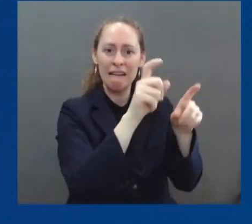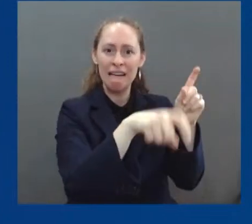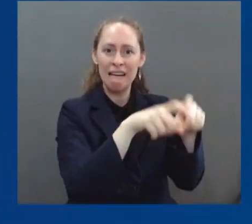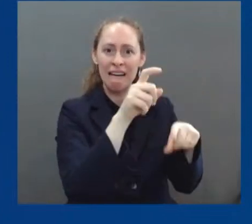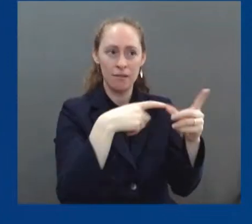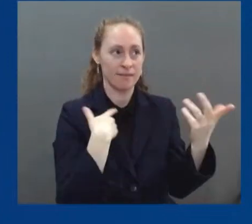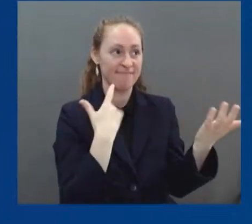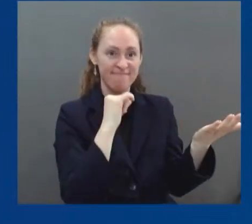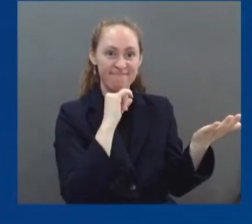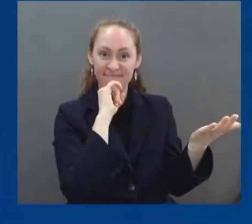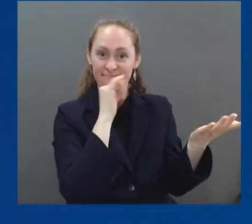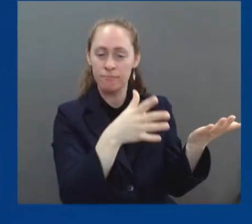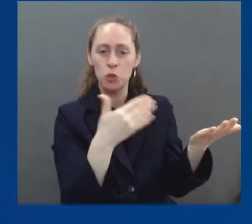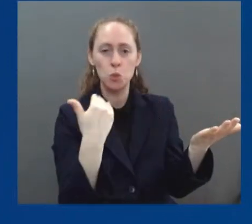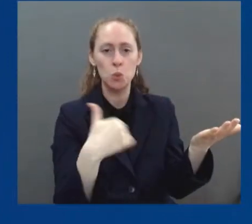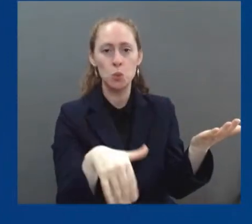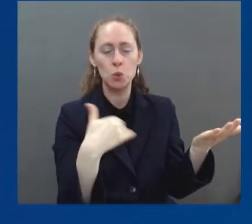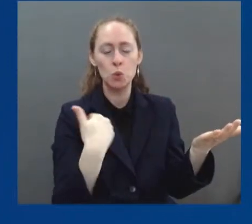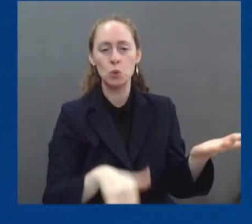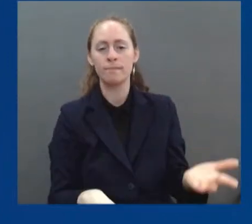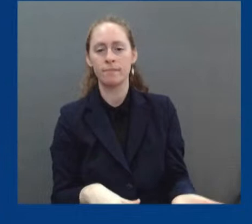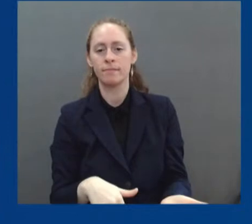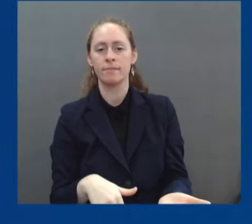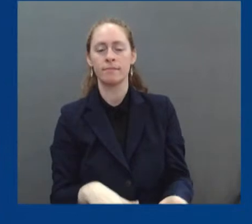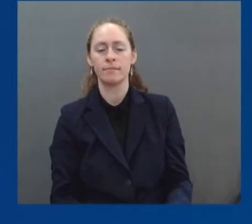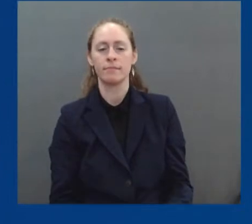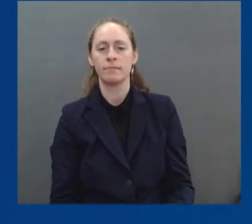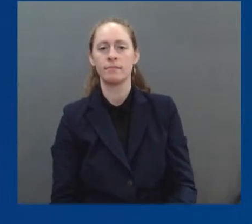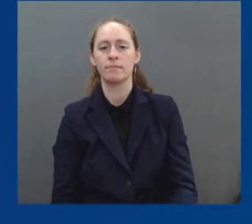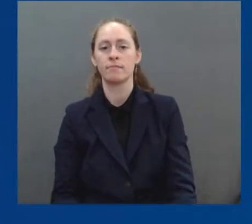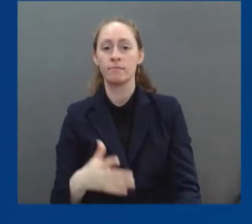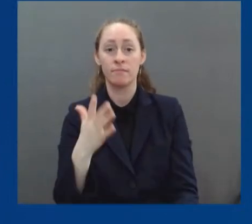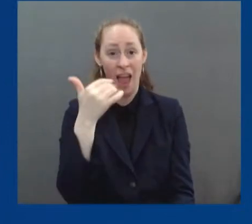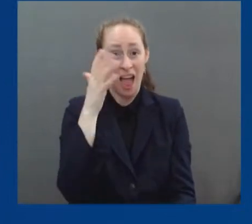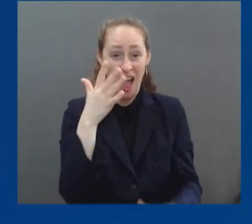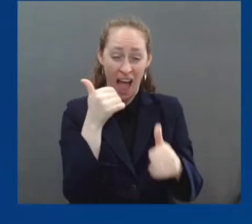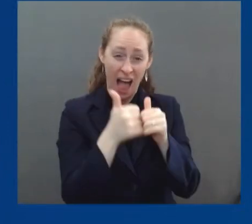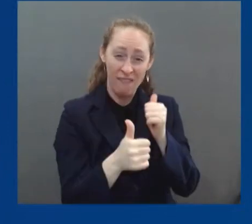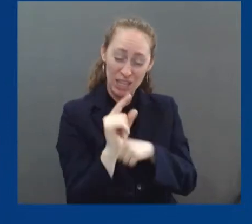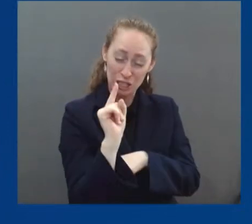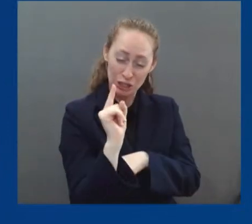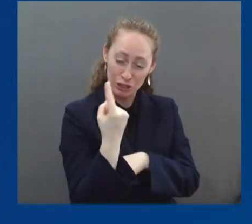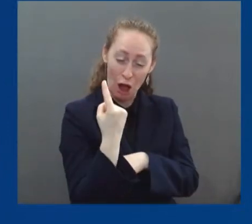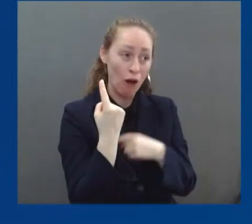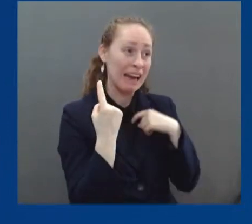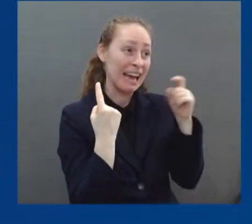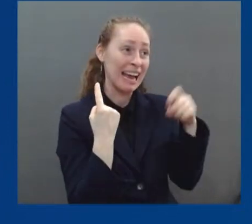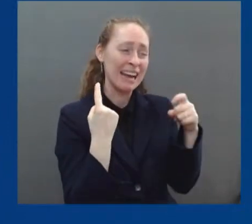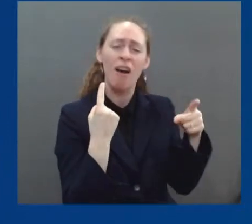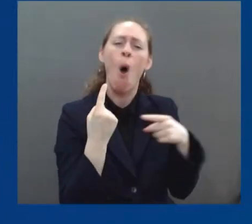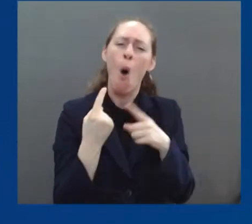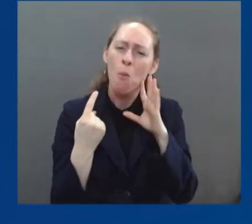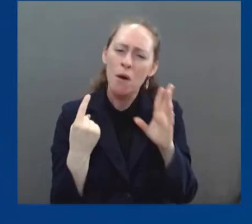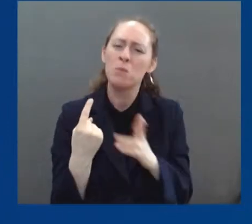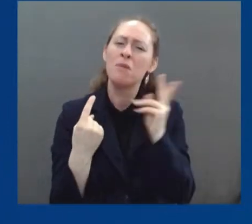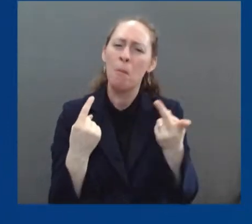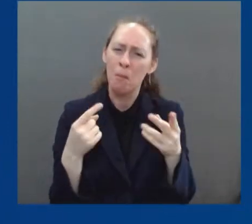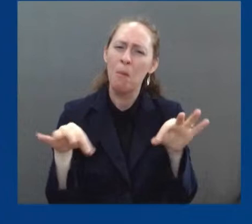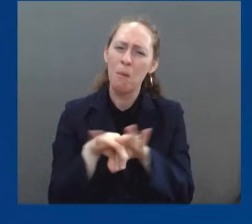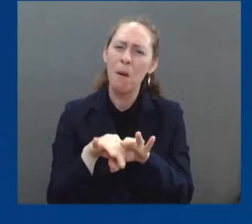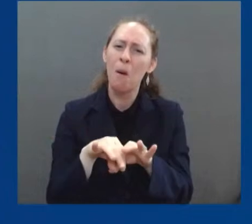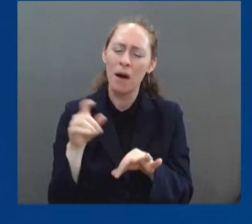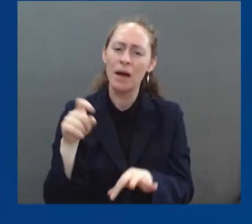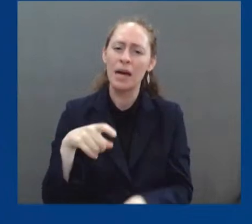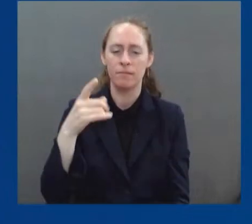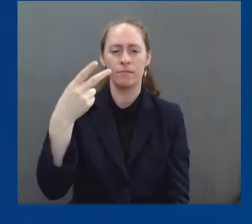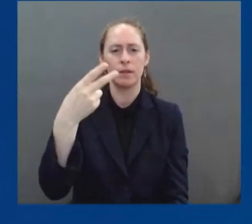our domestic and global response. HHS, under the Secretary, will work through how to best deploy these